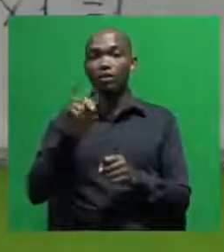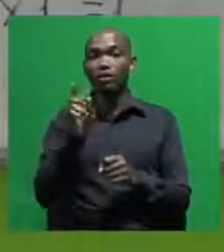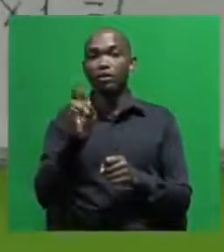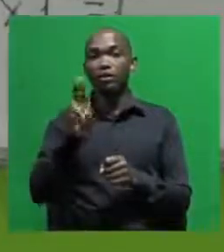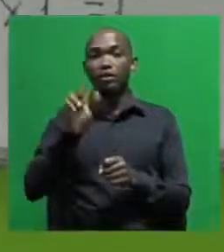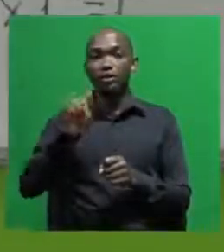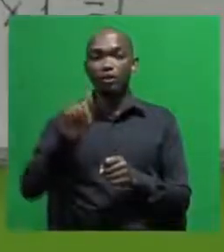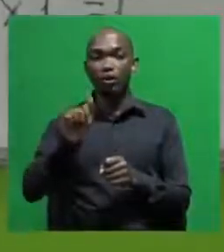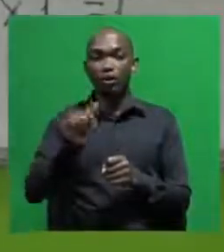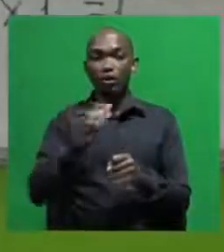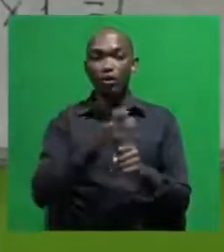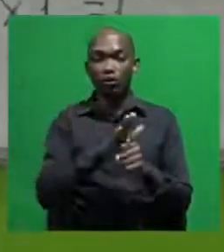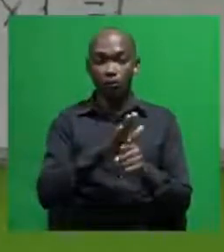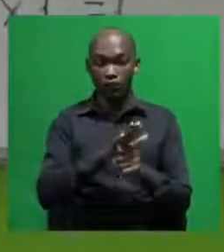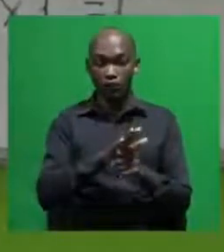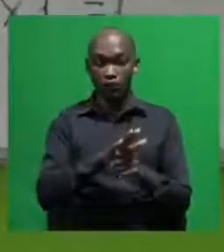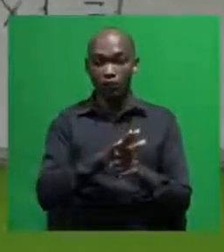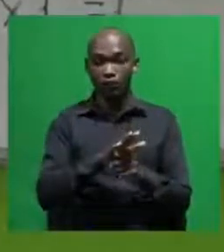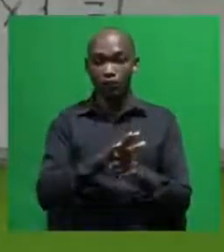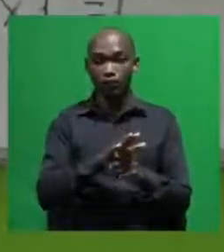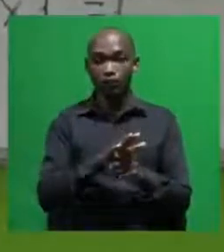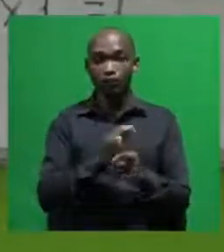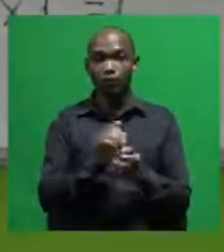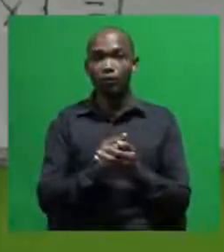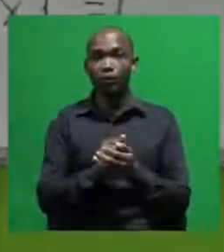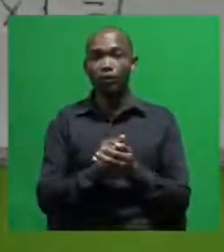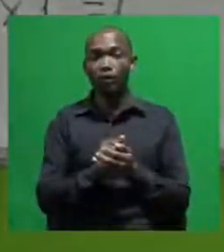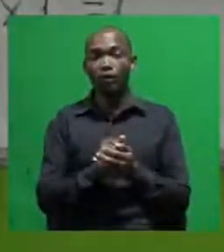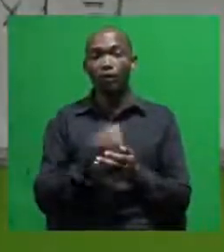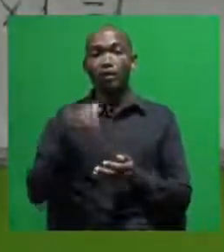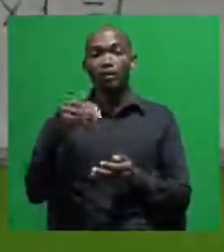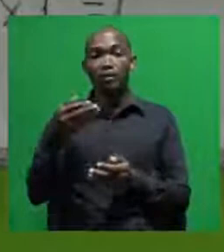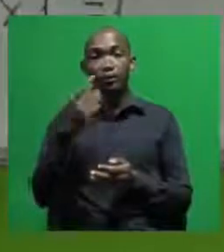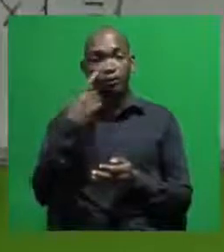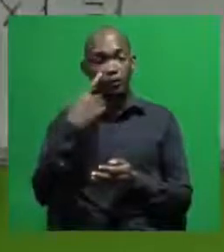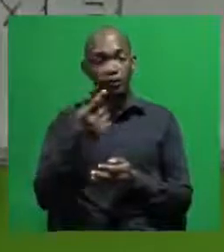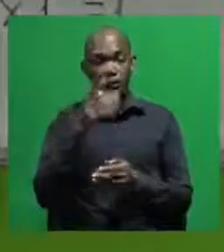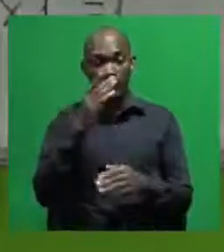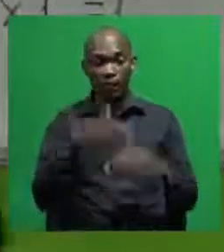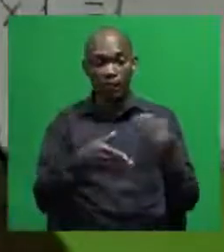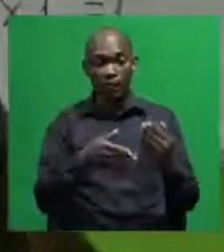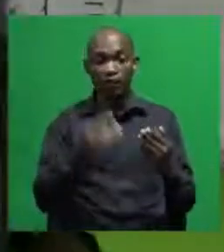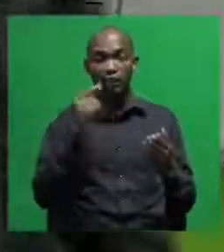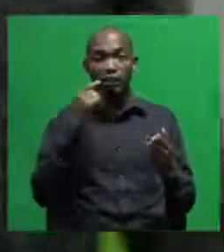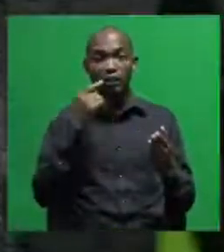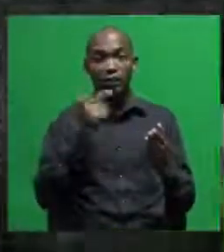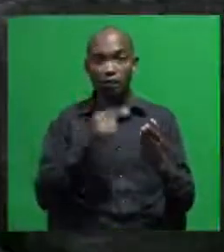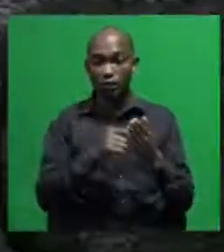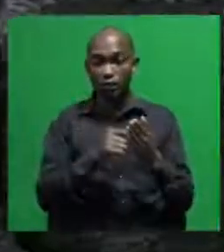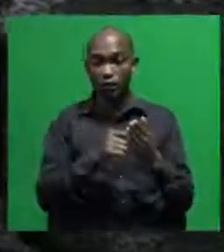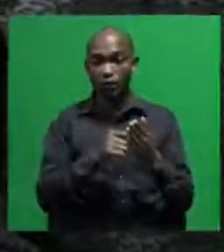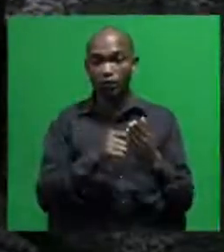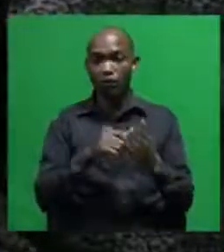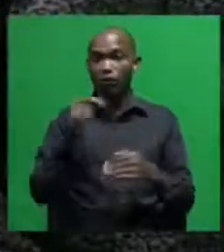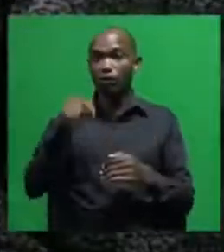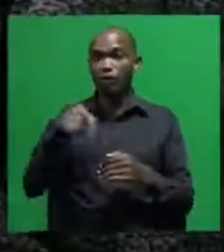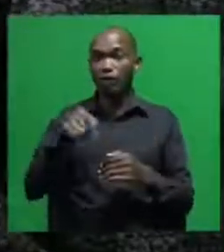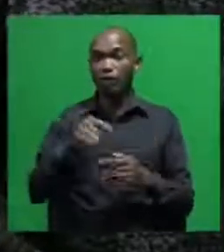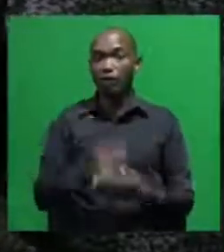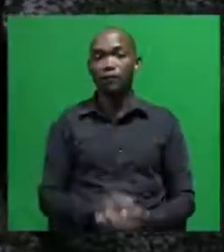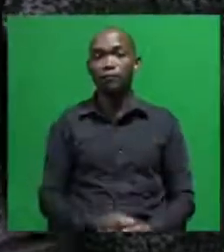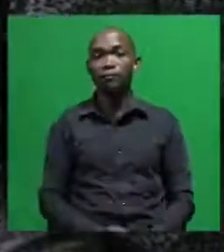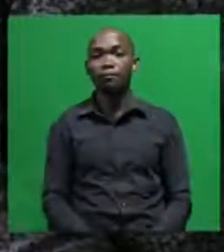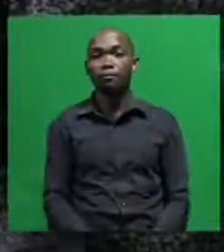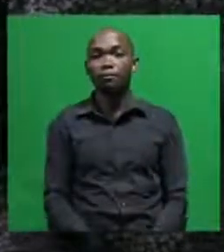So that is the volume of the rectangular object. Now let us see the